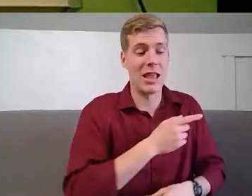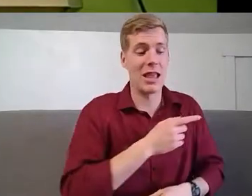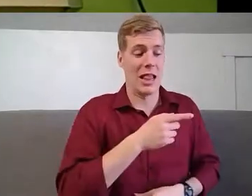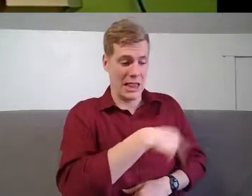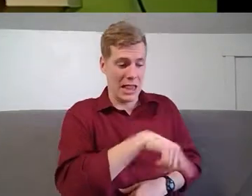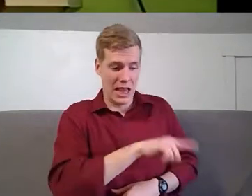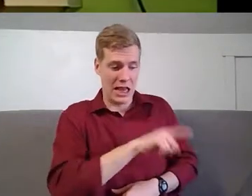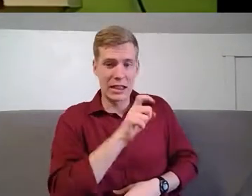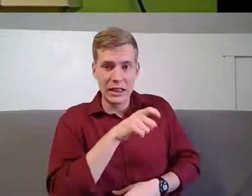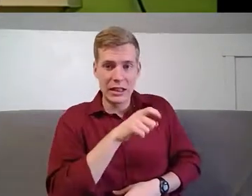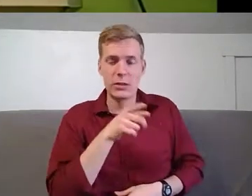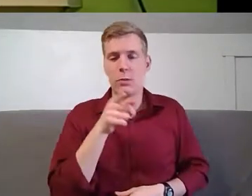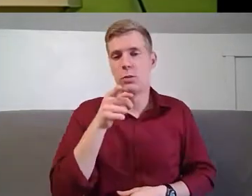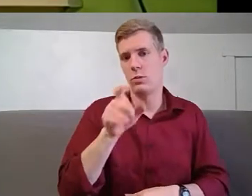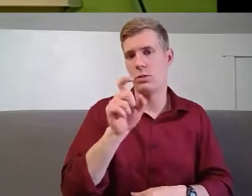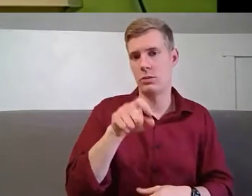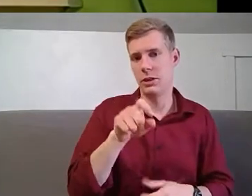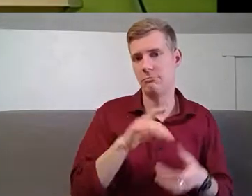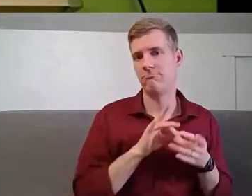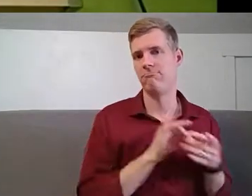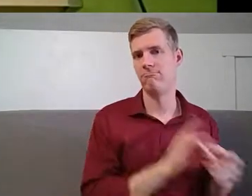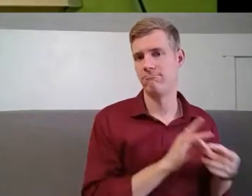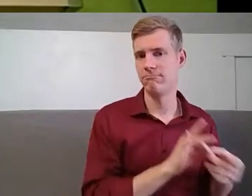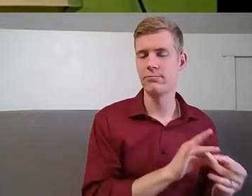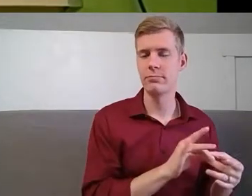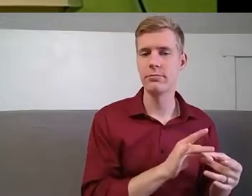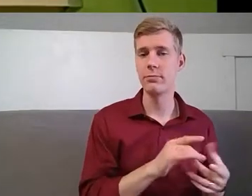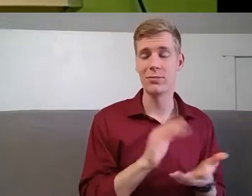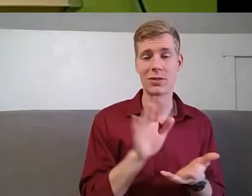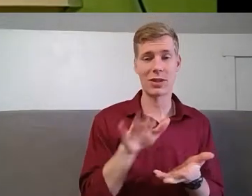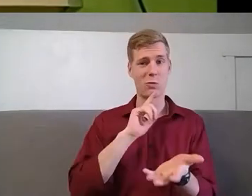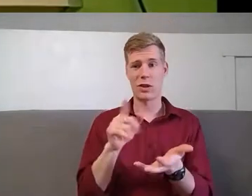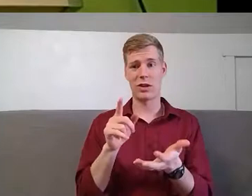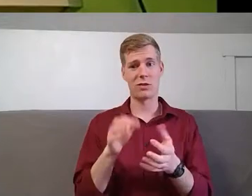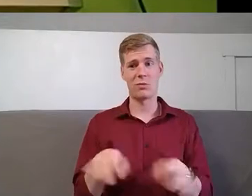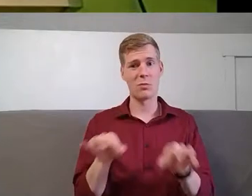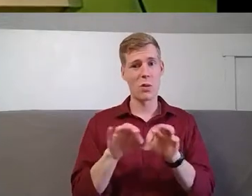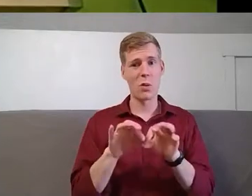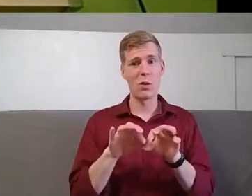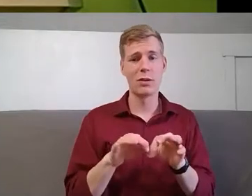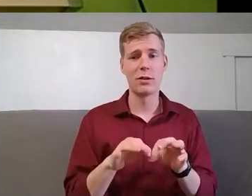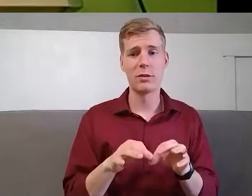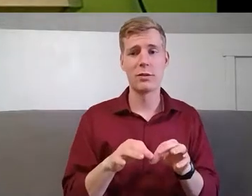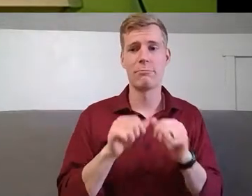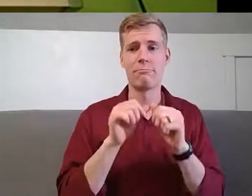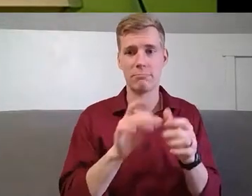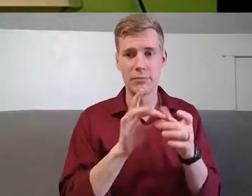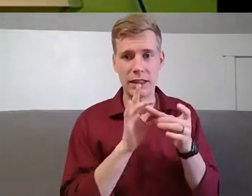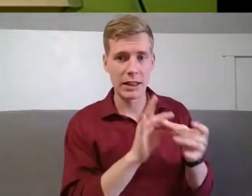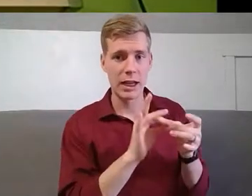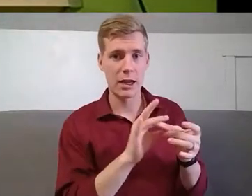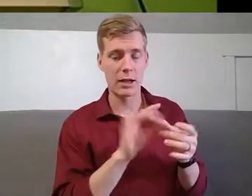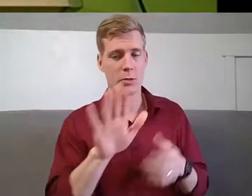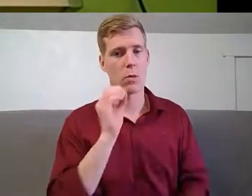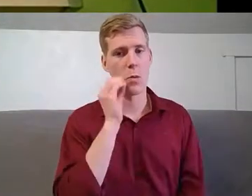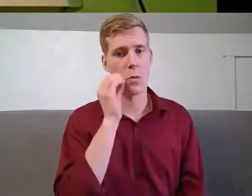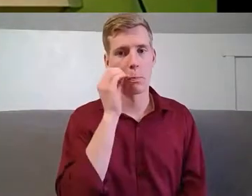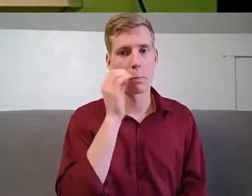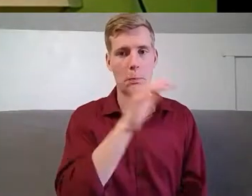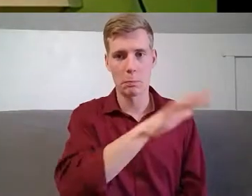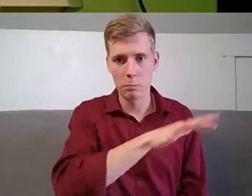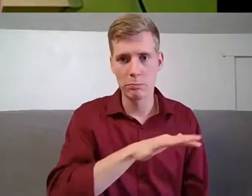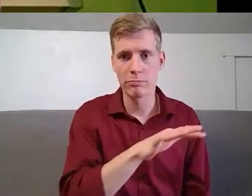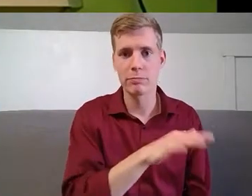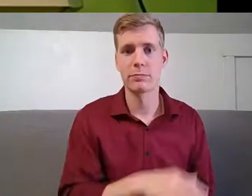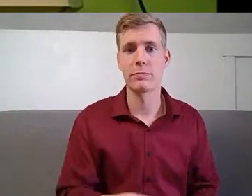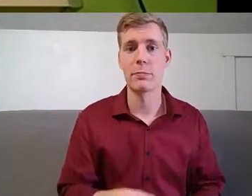it. That's one of those things that I find is really, really important, is making sure you're connecting with the people in your own house. If